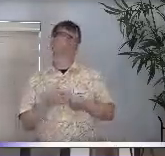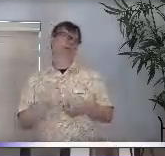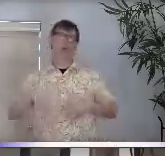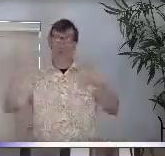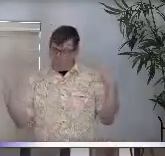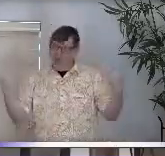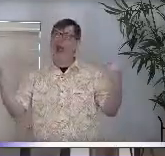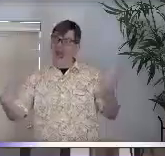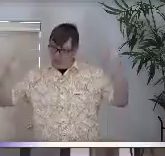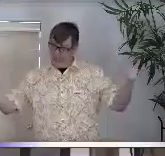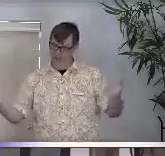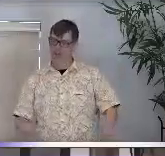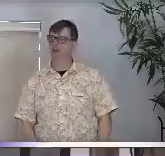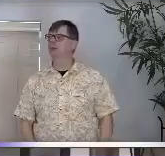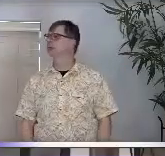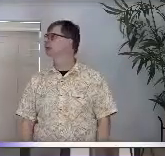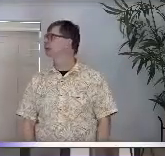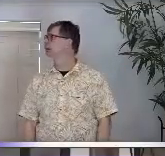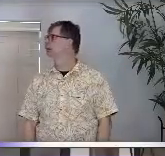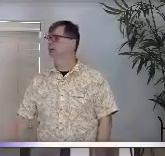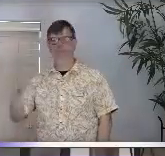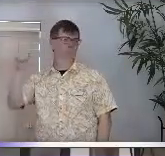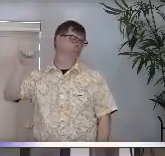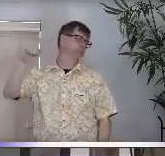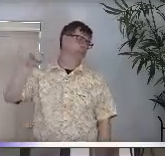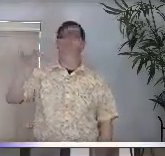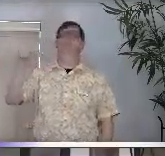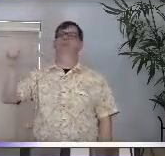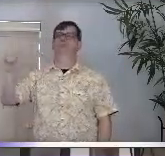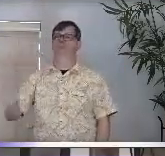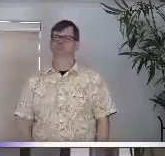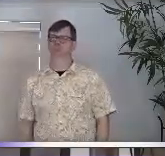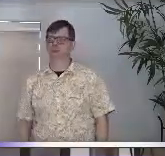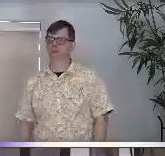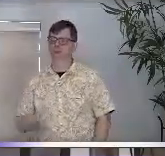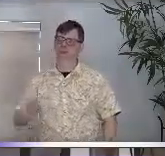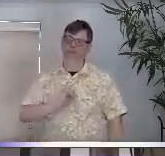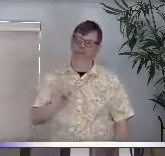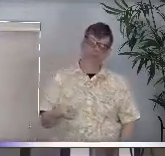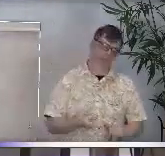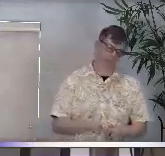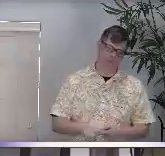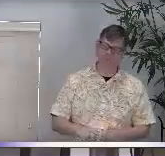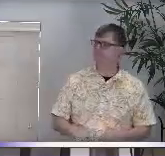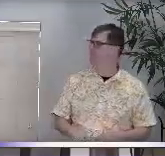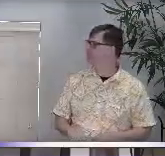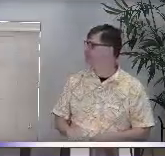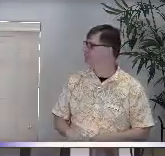wah! And Luke goes, are you a bear? And I'm like, yes! And I'm like, yeah, I think I scared